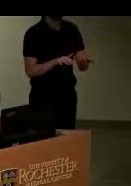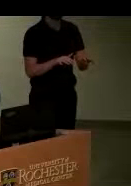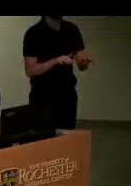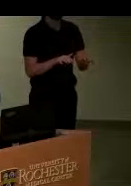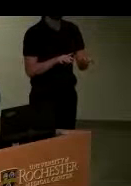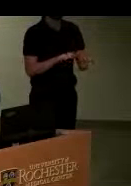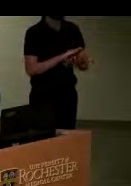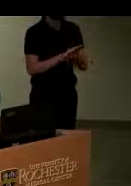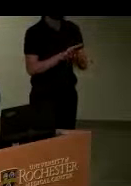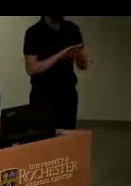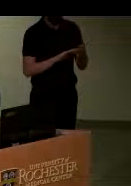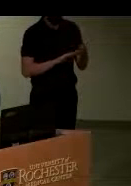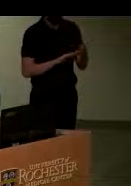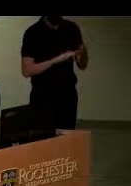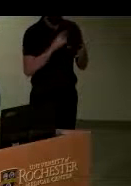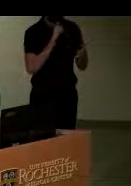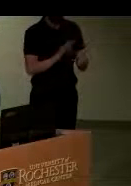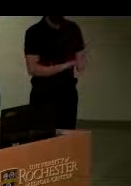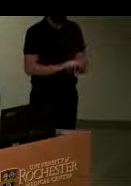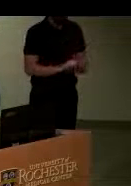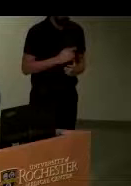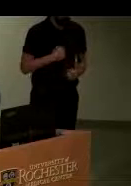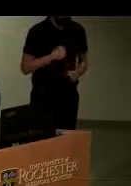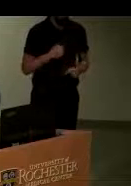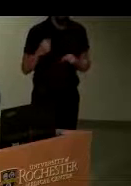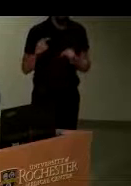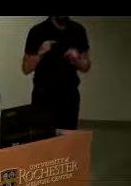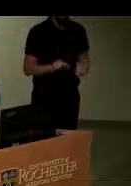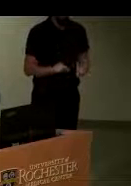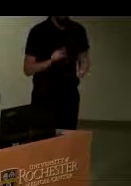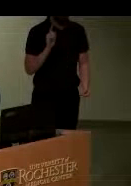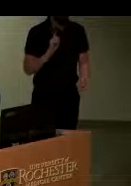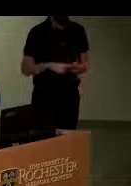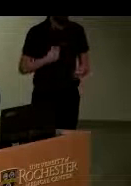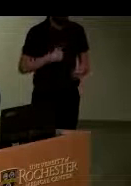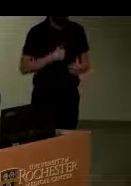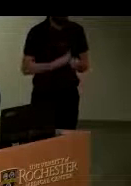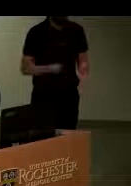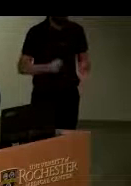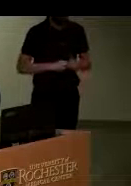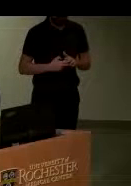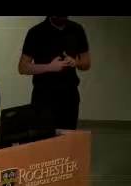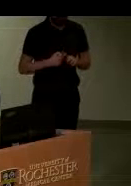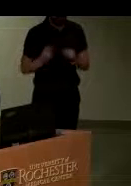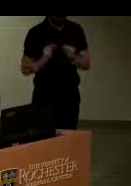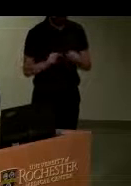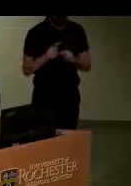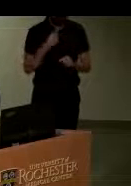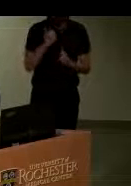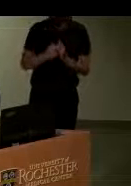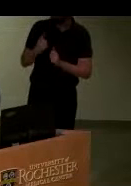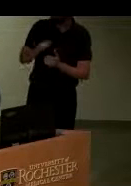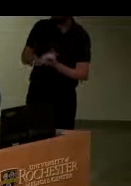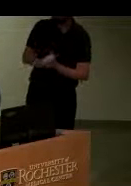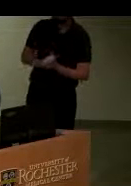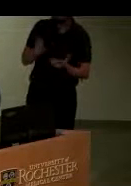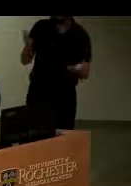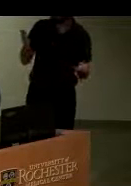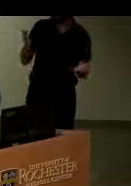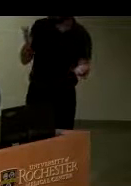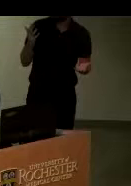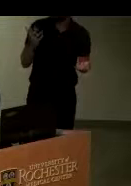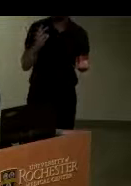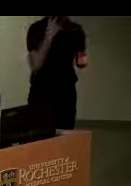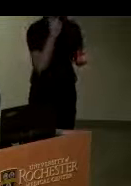that. And he says, well, listen, we will be back until we solve this problem. And he says to everybody, why don't we see what